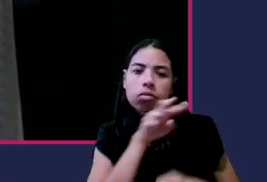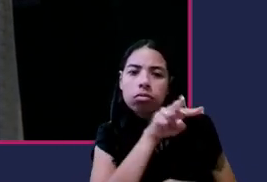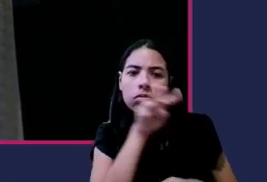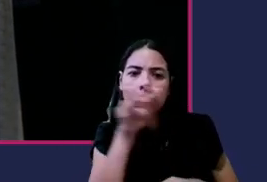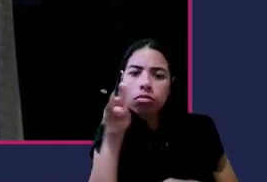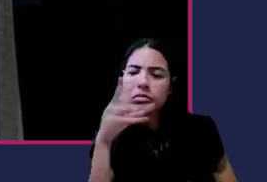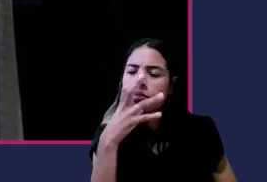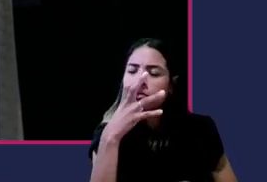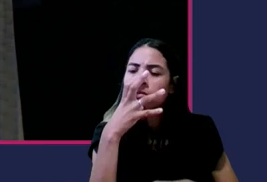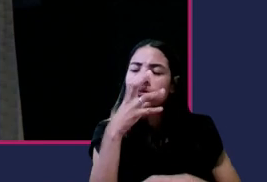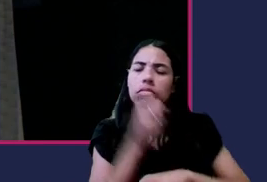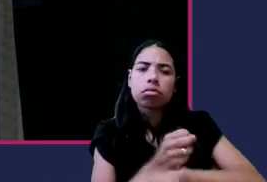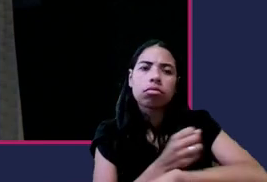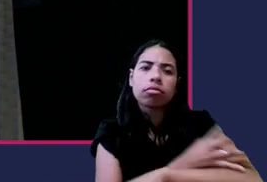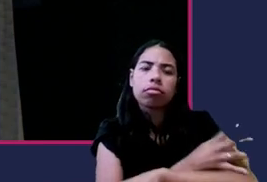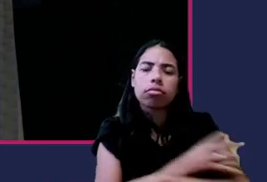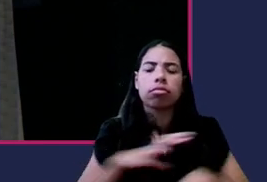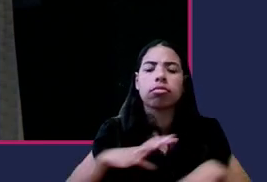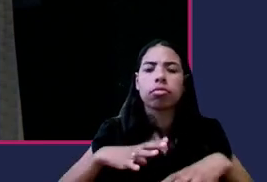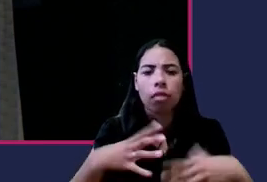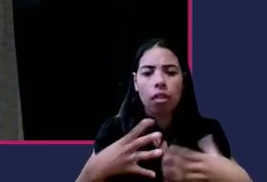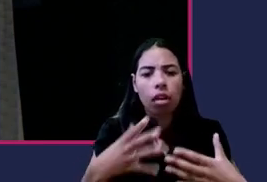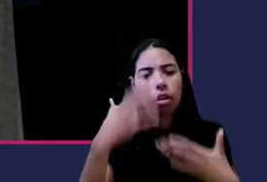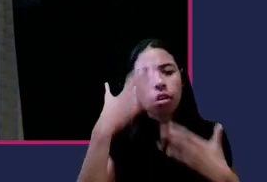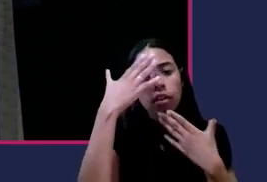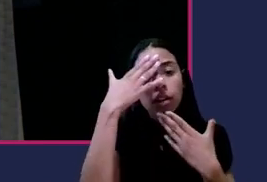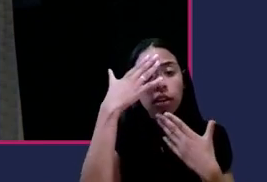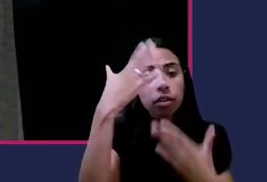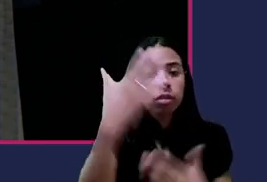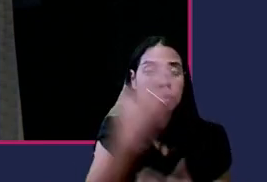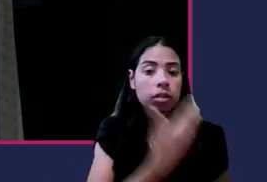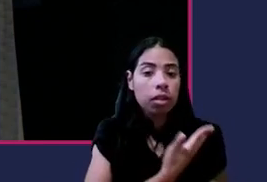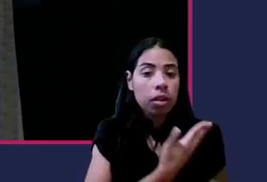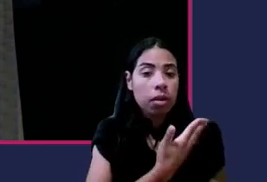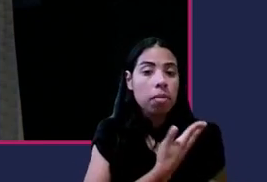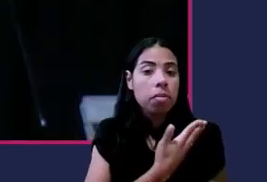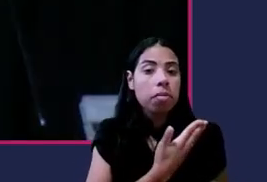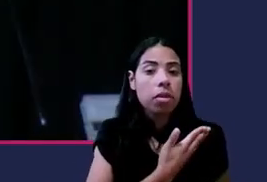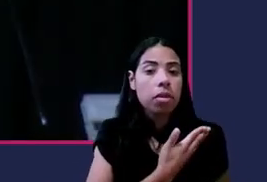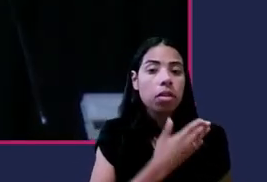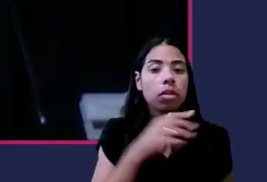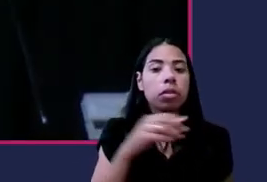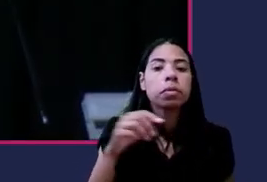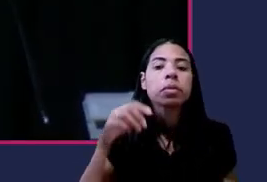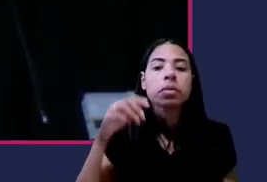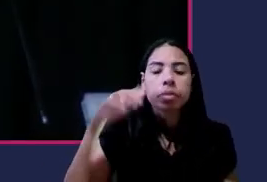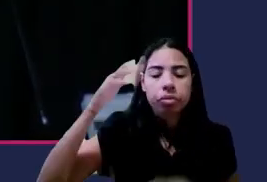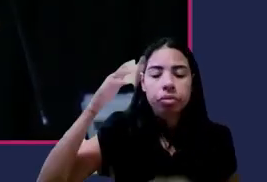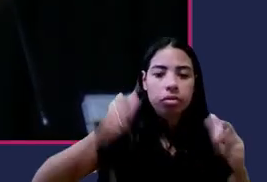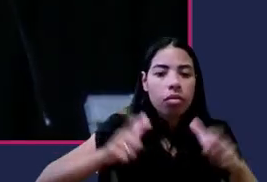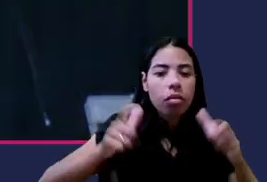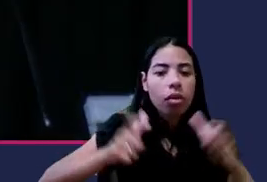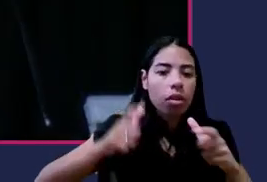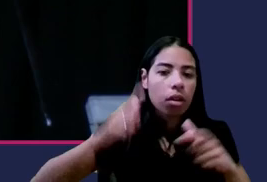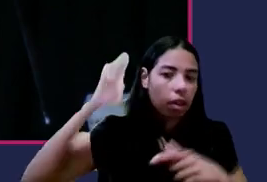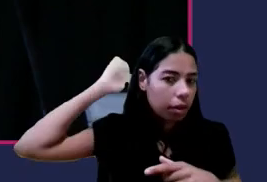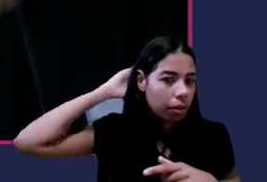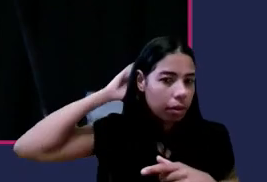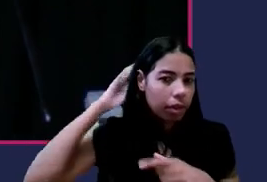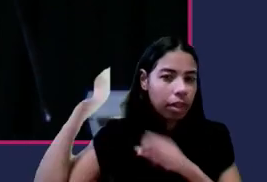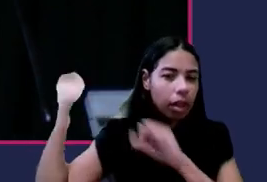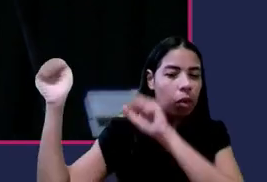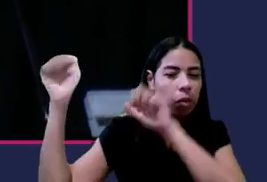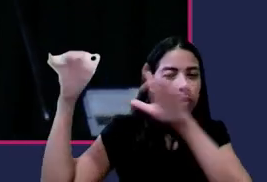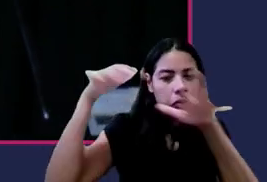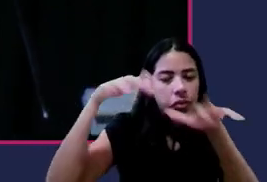and encourages us. So before we start, we have some special thanks to our friends from Paraná who came